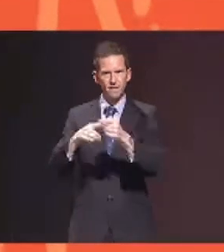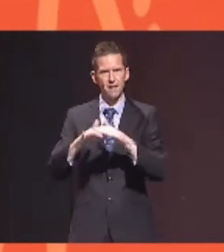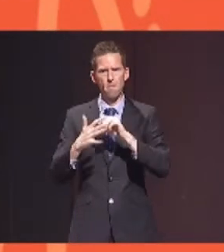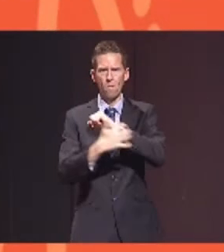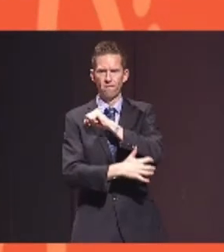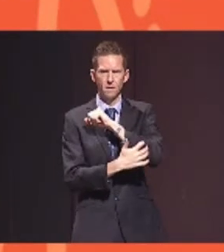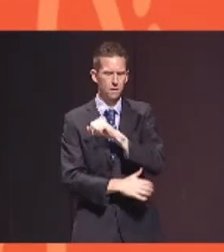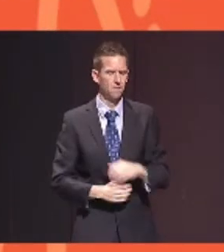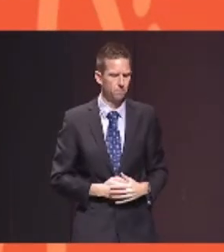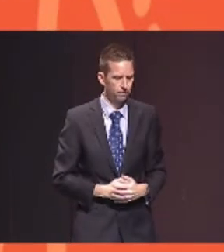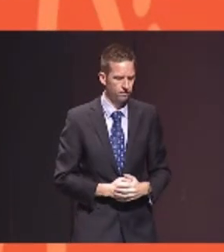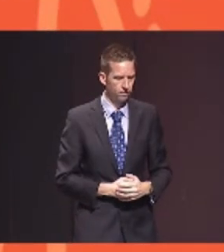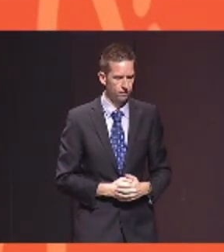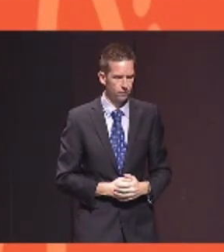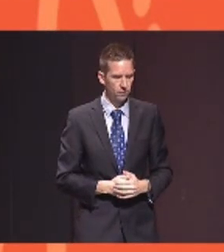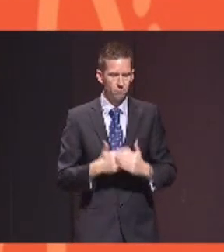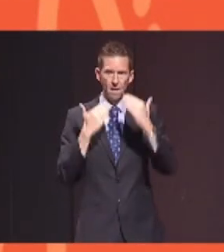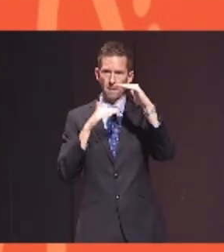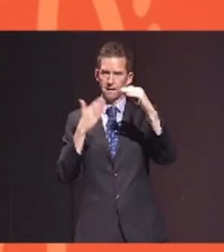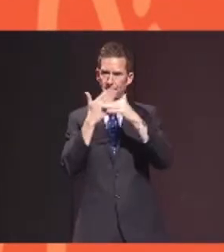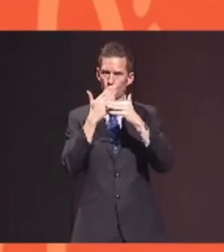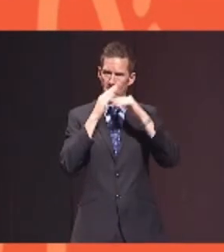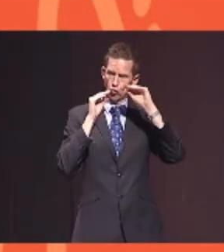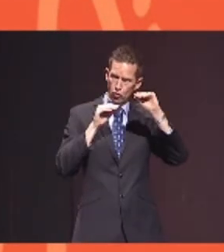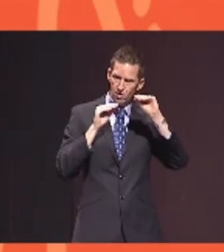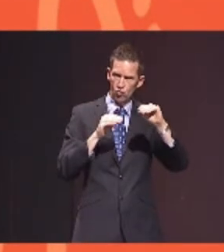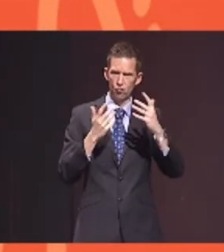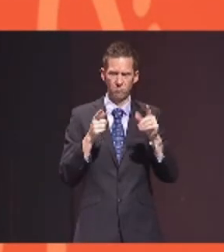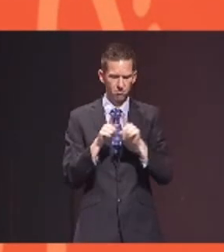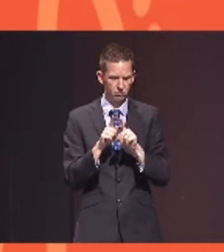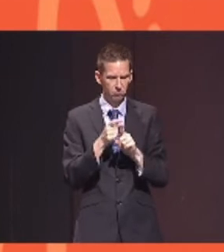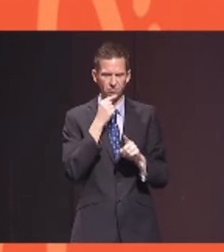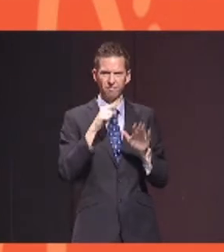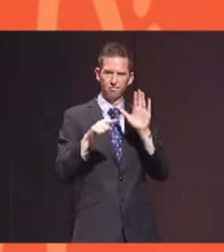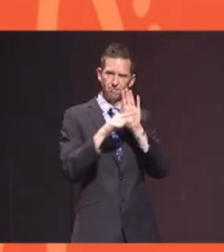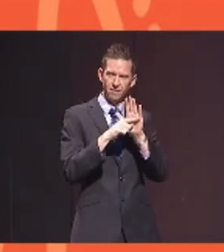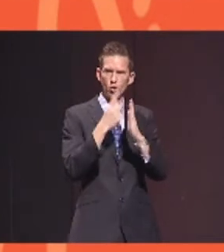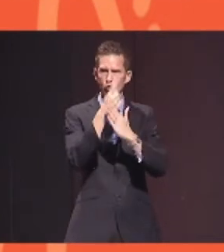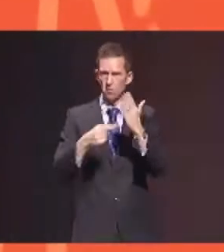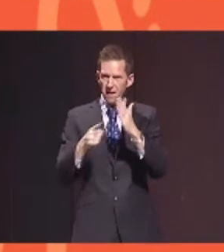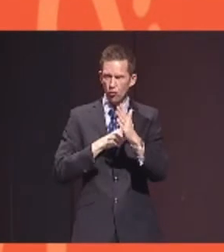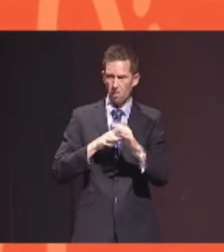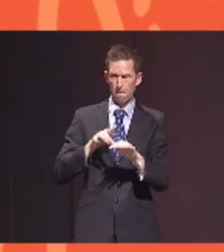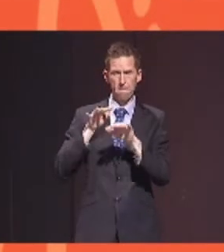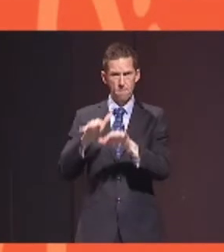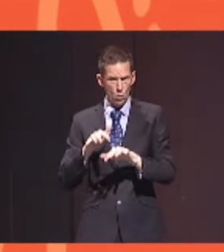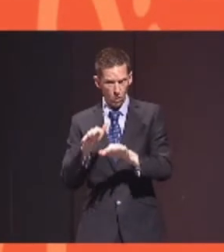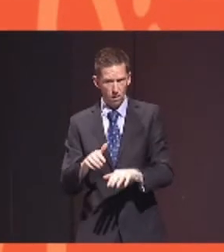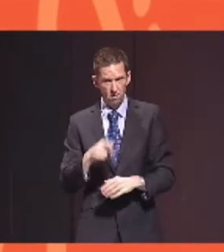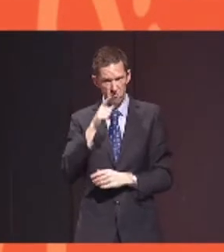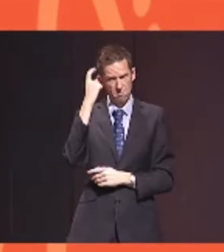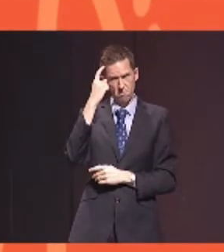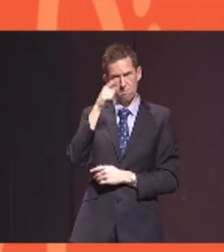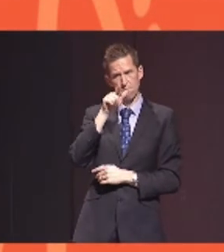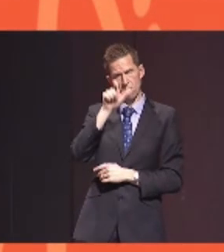Less access to education and protection as well. Extreme exposure to stigma, discrimination, and bullying. Imagine if you are